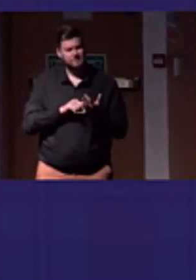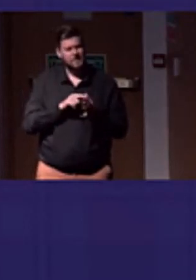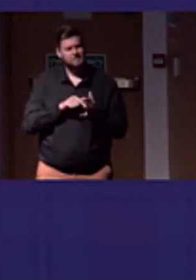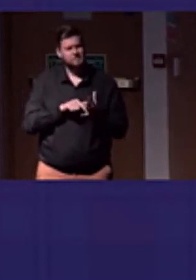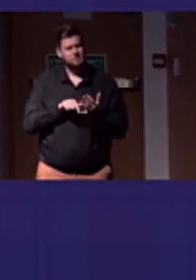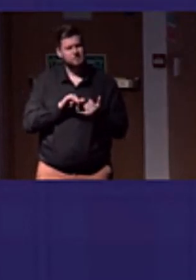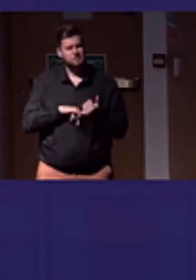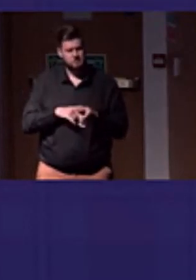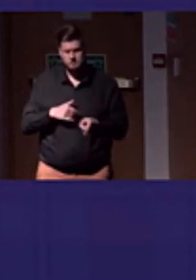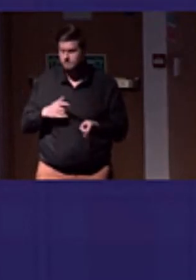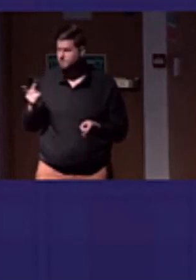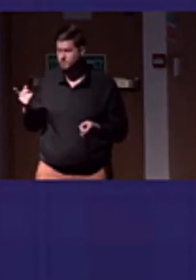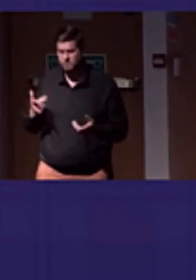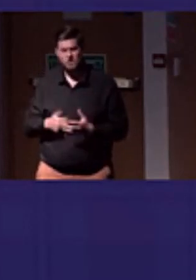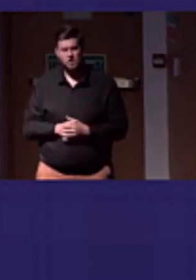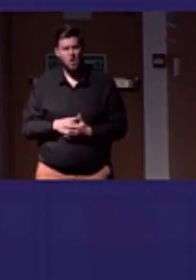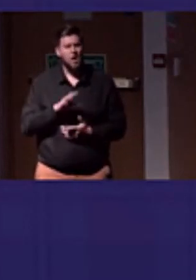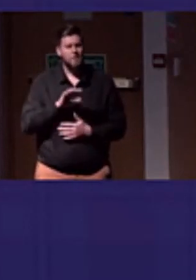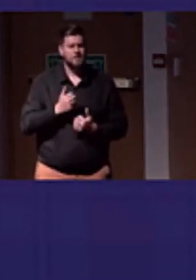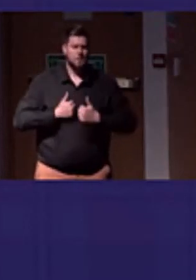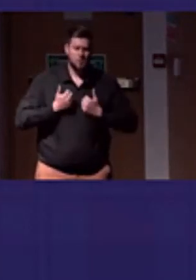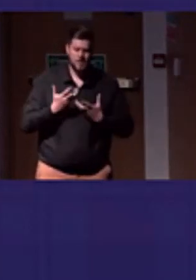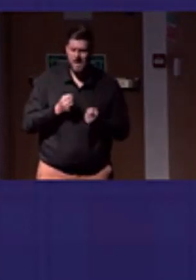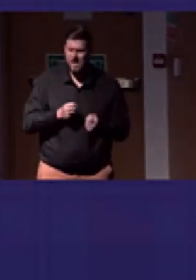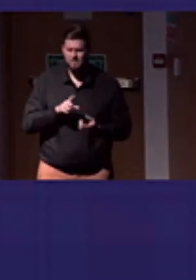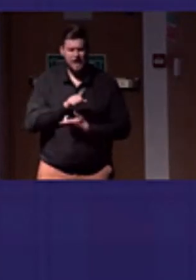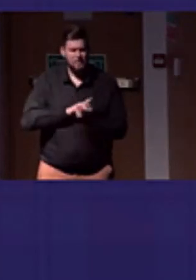Monday morning, I have this thing at 10. I'm like, why?